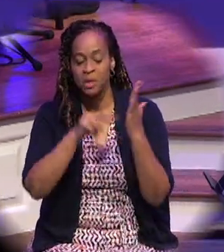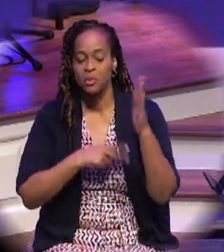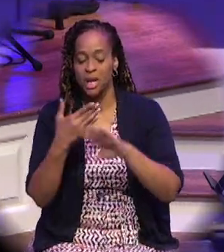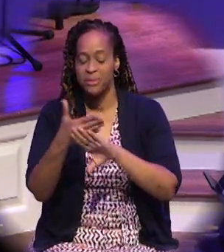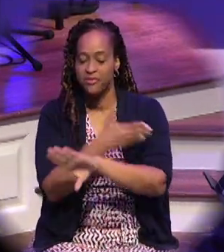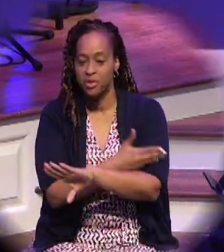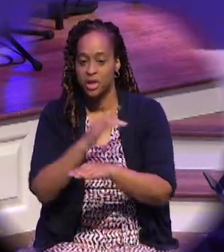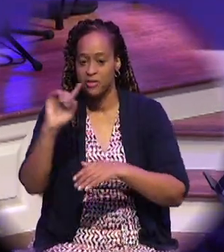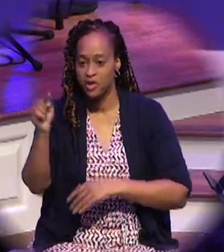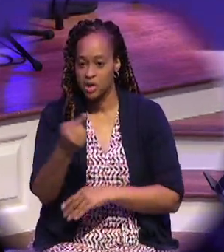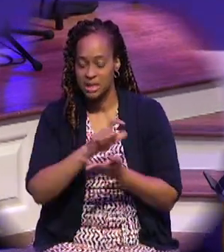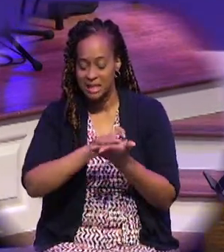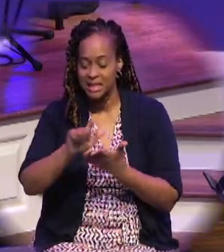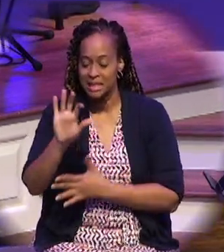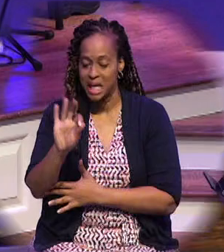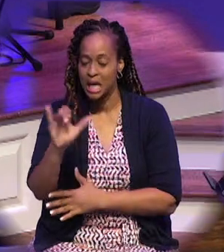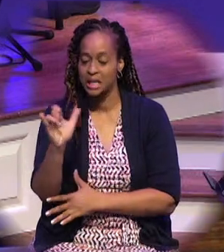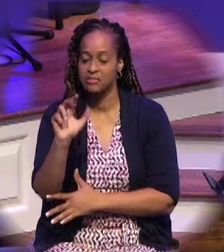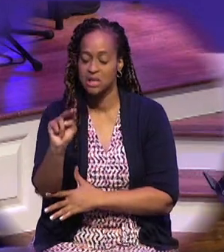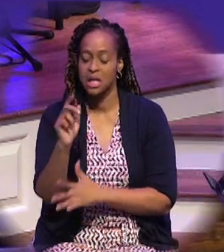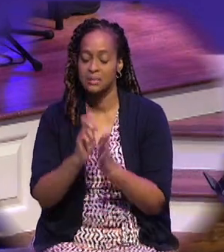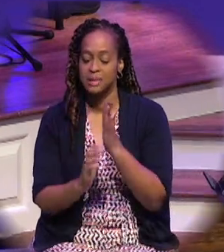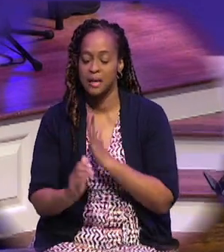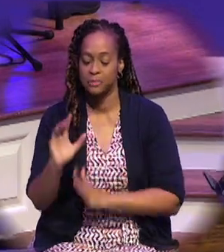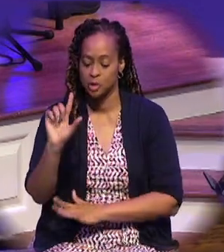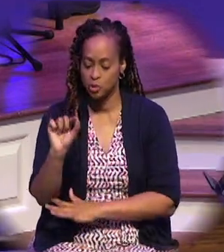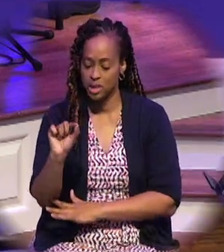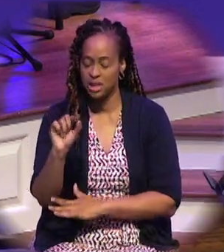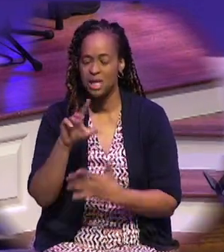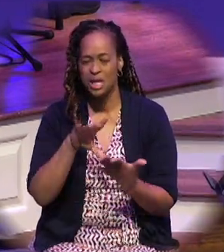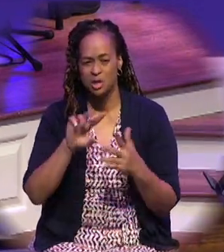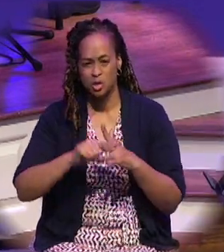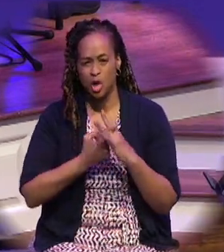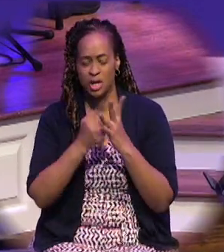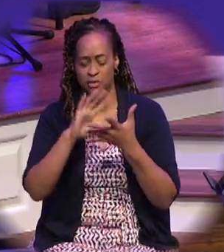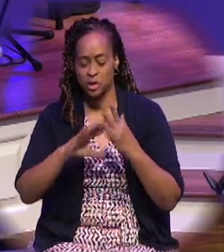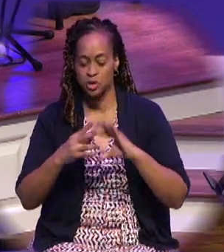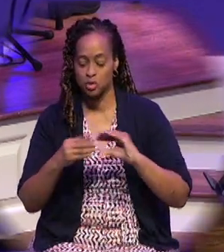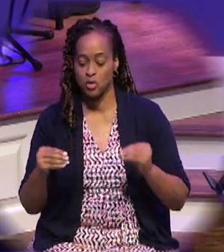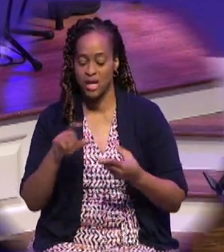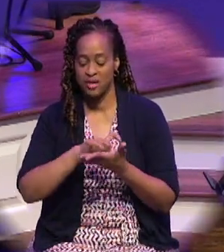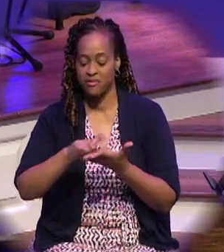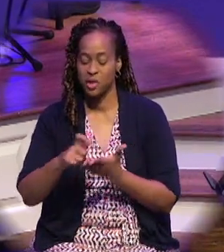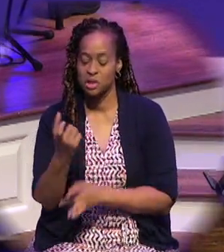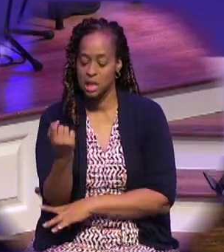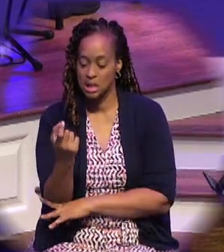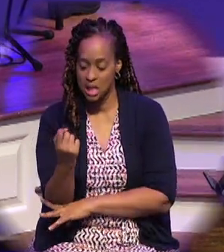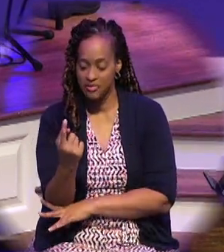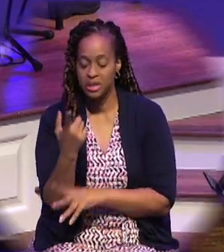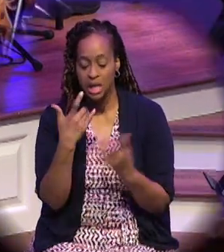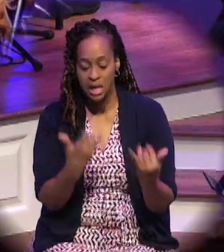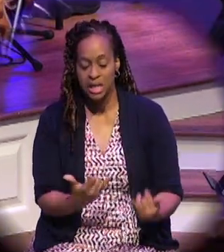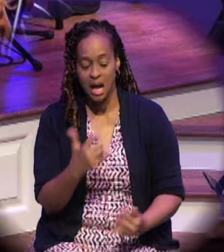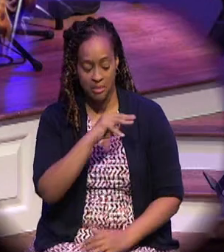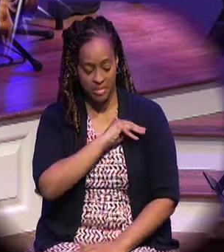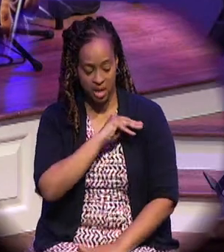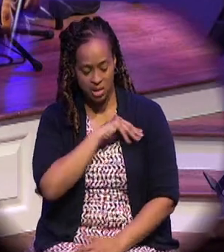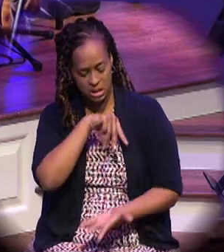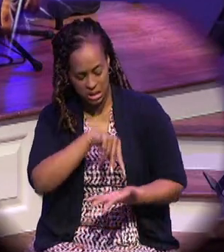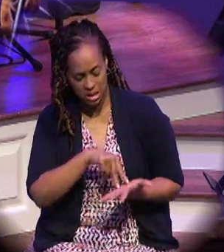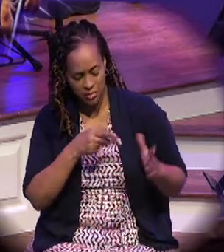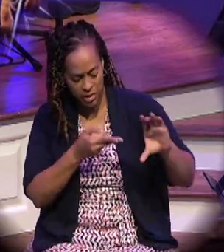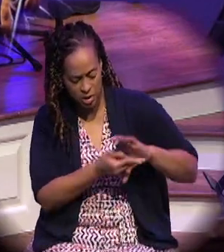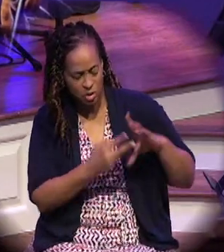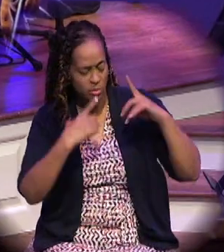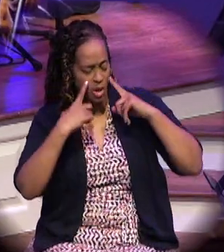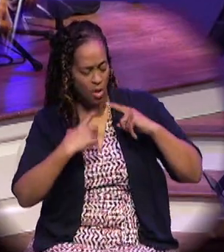9 verses there of John chapter 20. We pick up the story in verse 11. It says, now Mary stood outside the tomb